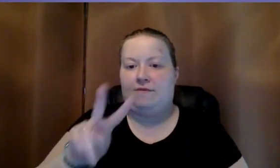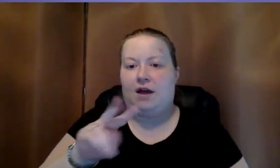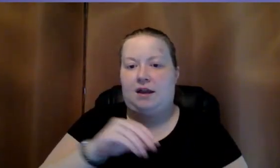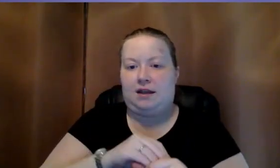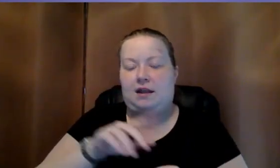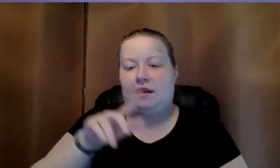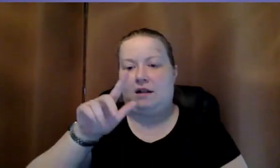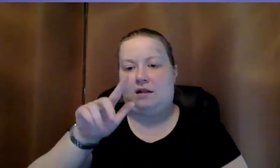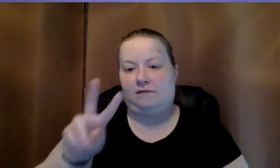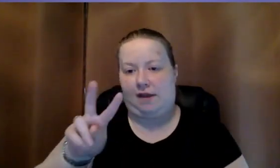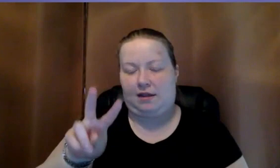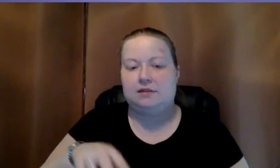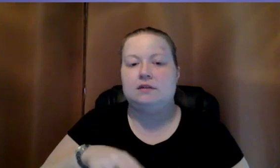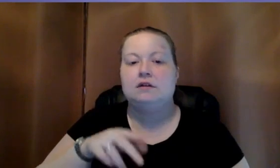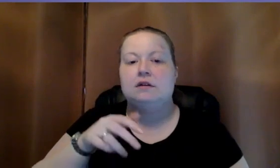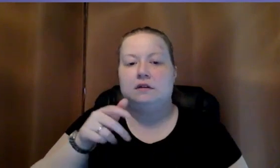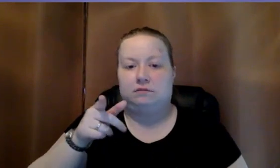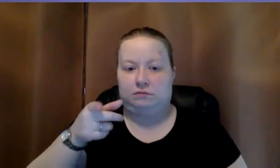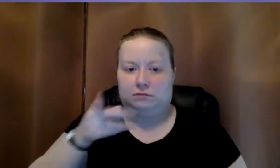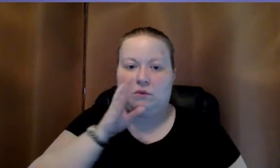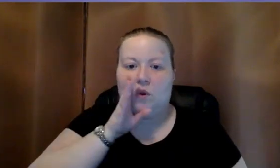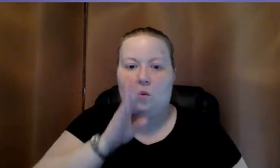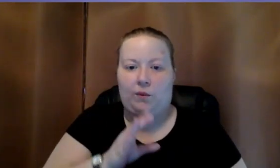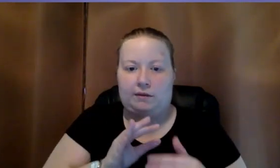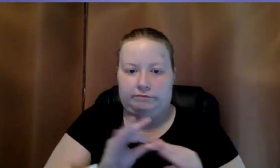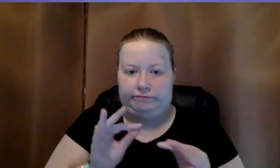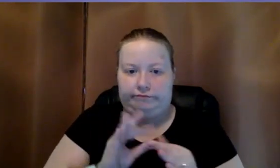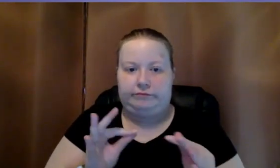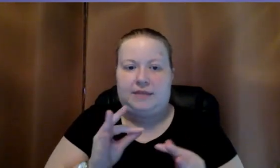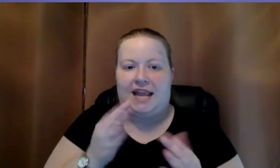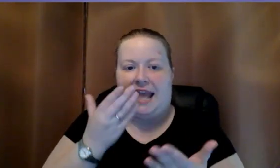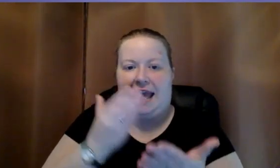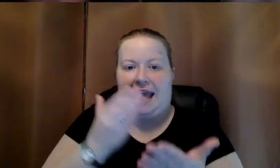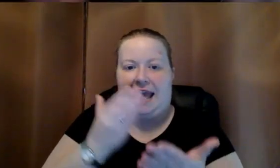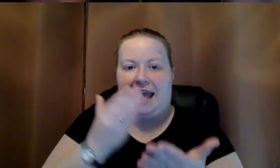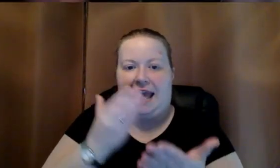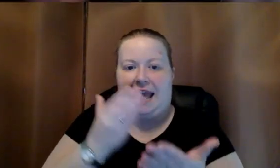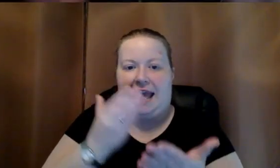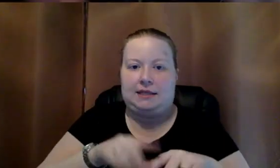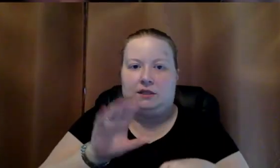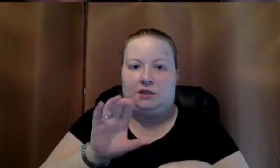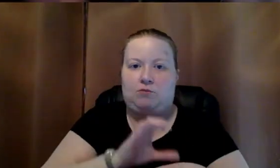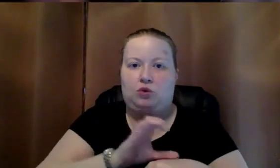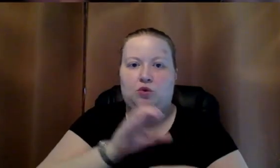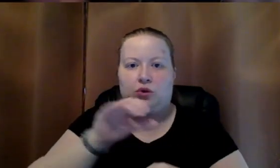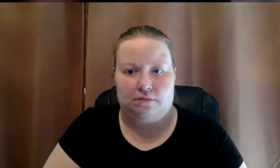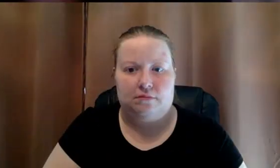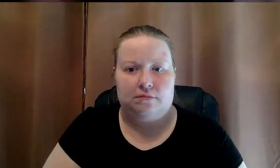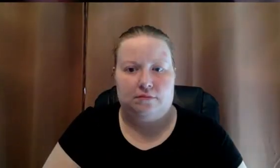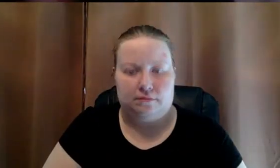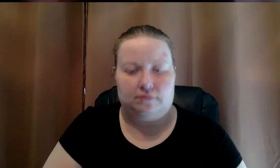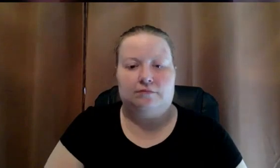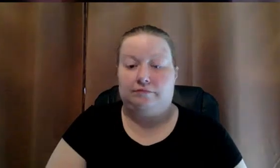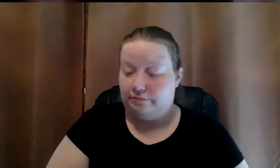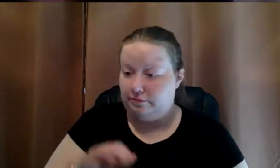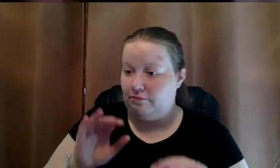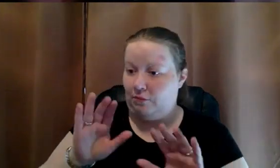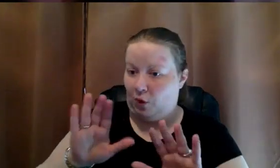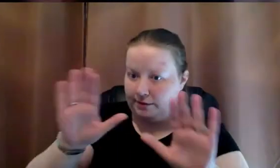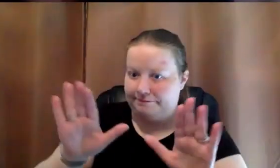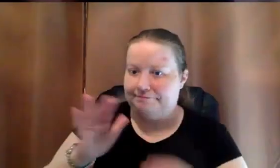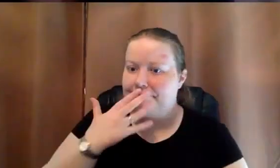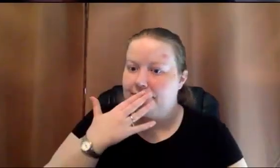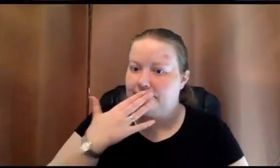Andreas is going to be talking to us about evidence-based computer science education. All right, thank you very